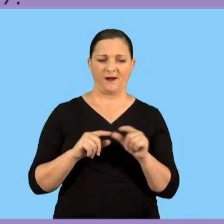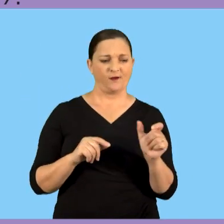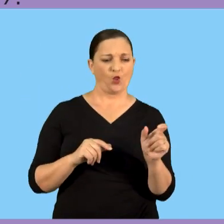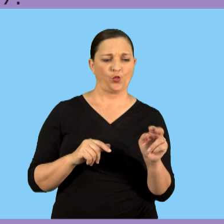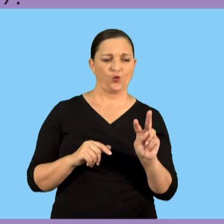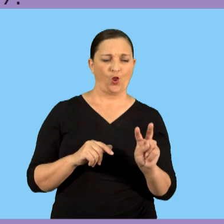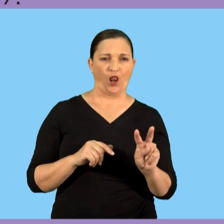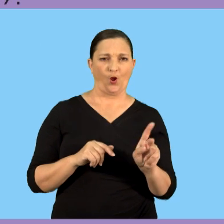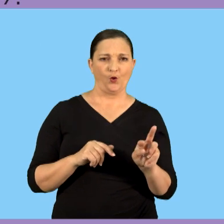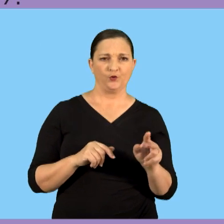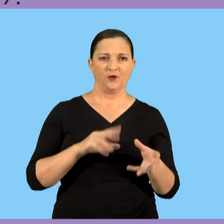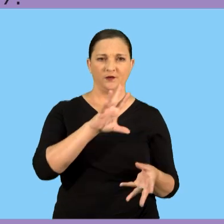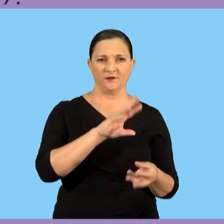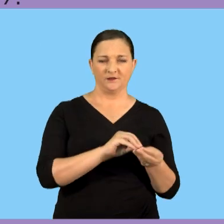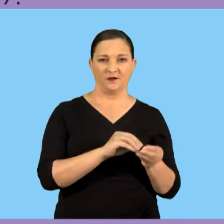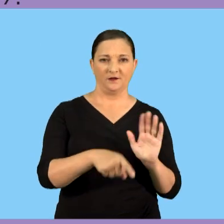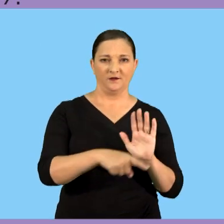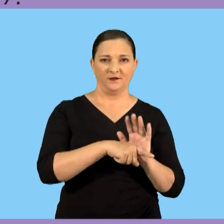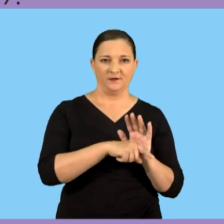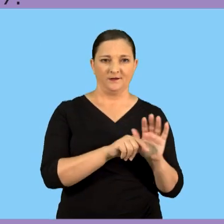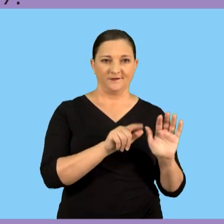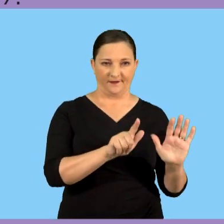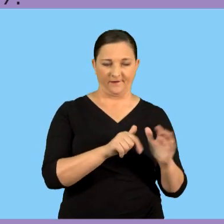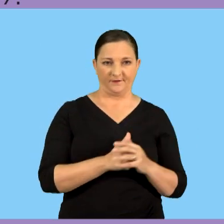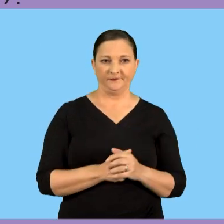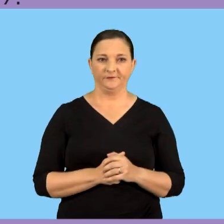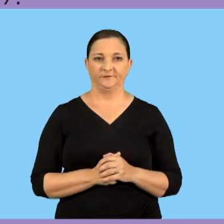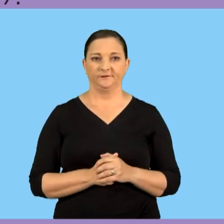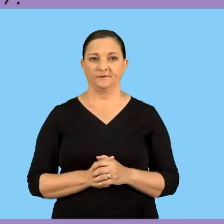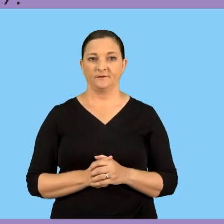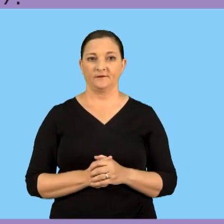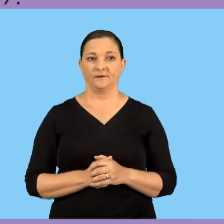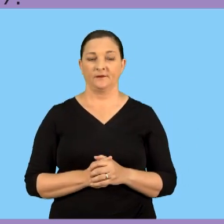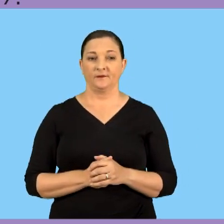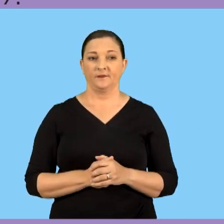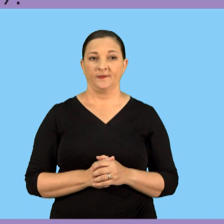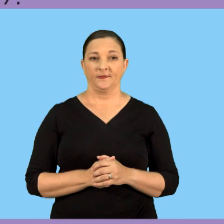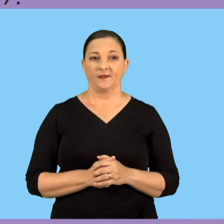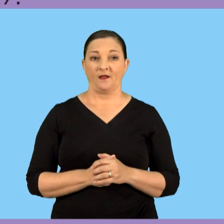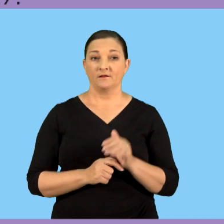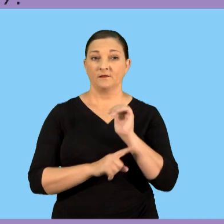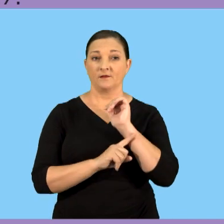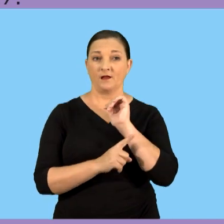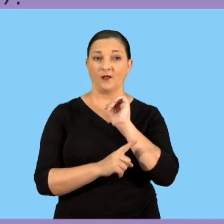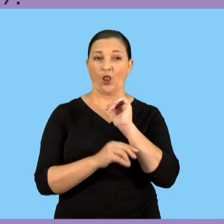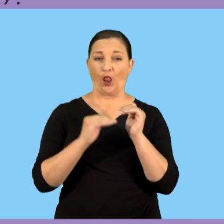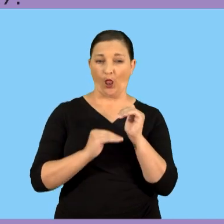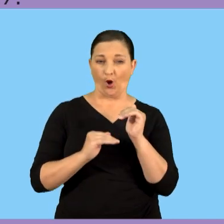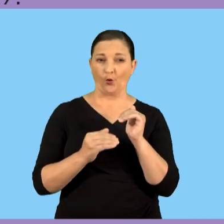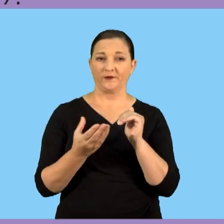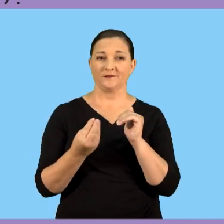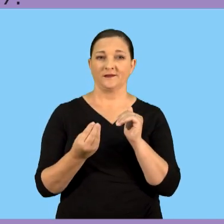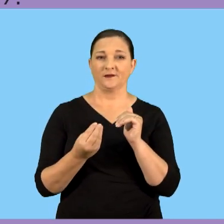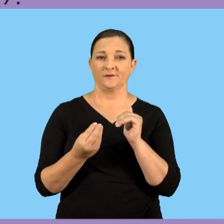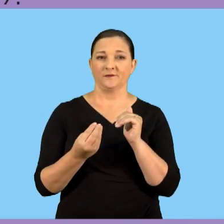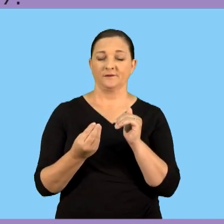The sum of the 2 lowest numbers is negative 7. And the last clue